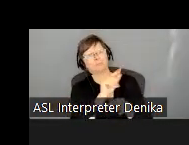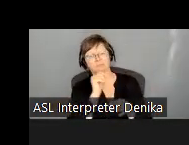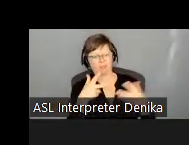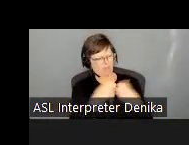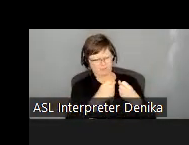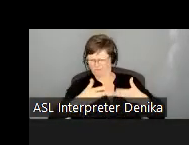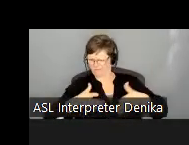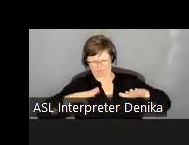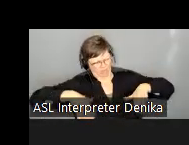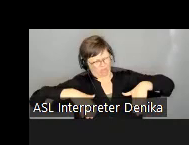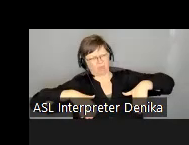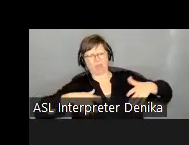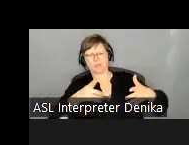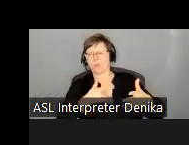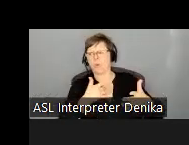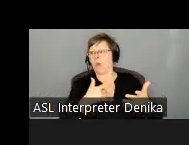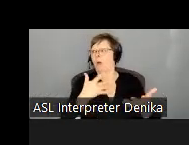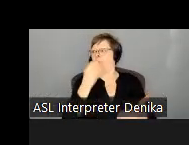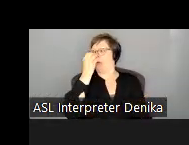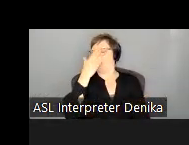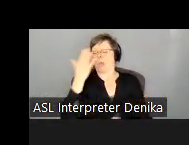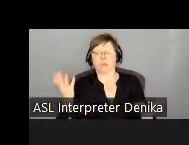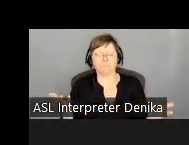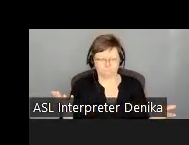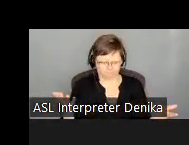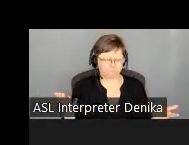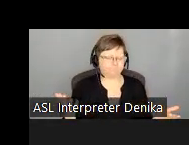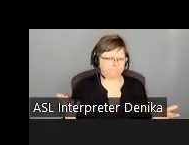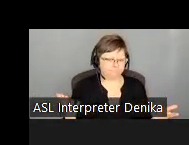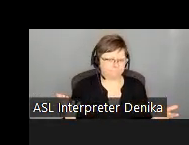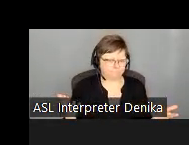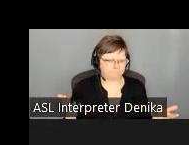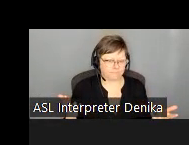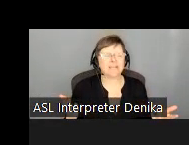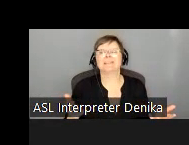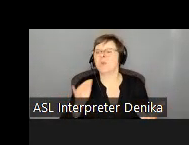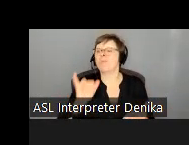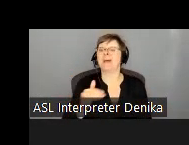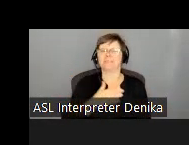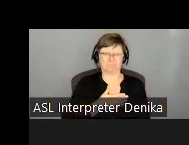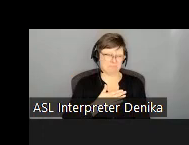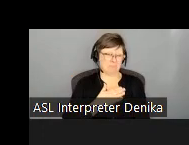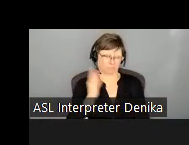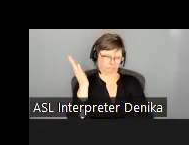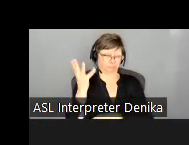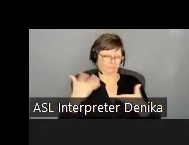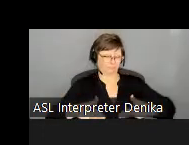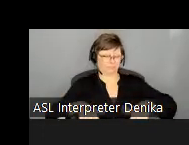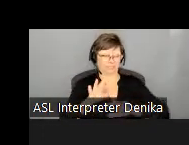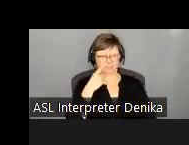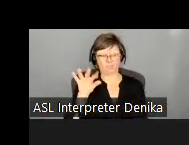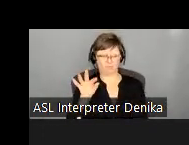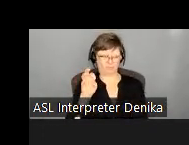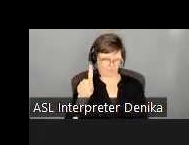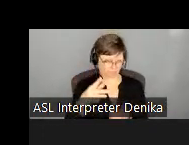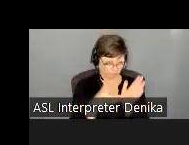figure things out on your own. That brings me to the end of the frauds that I'm going to touch on, and then John's going to get